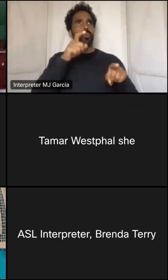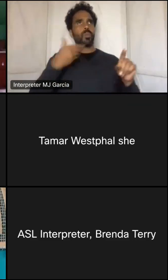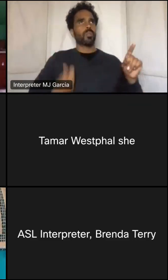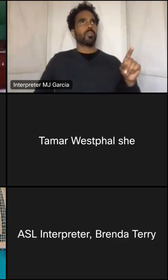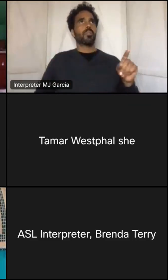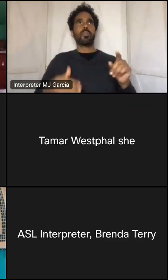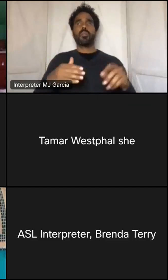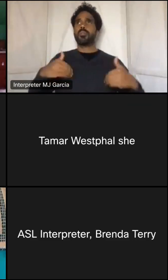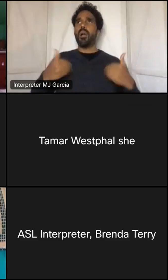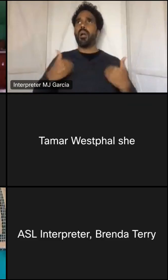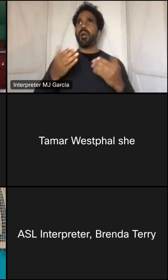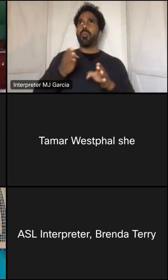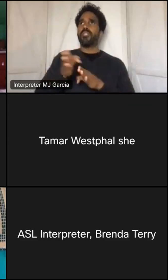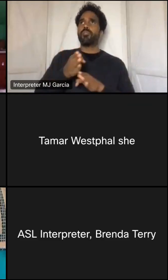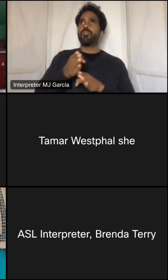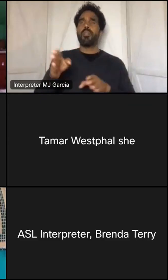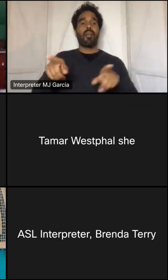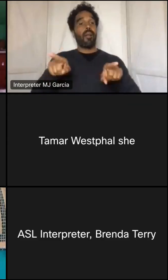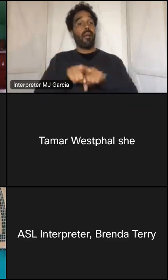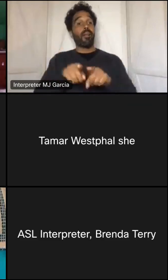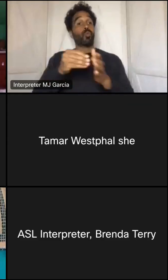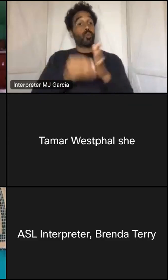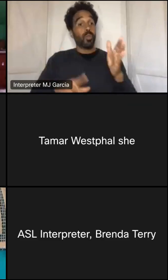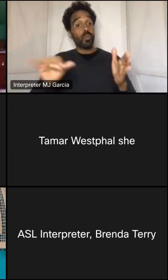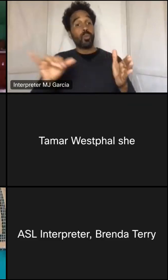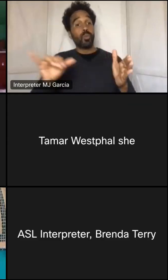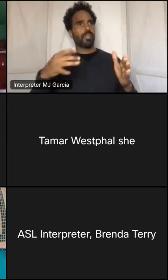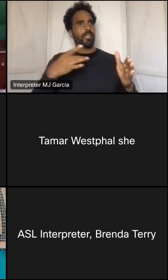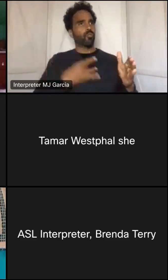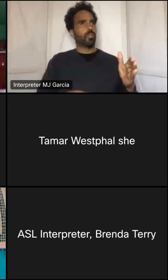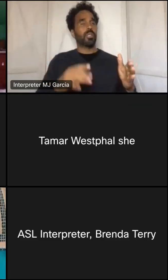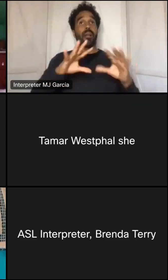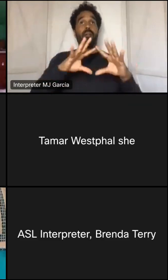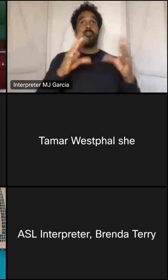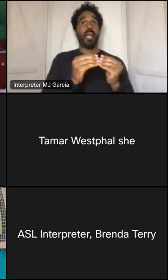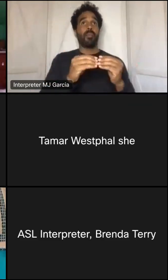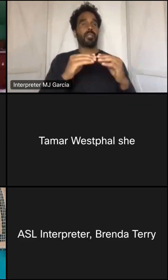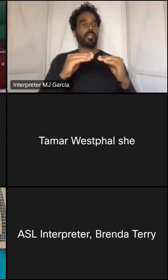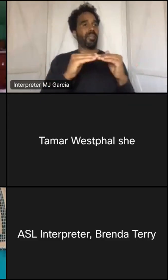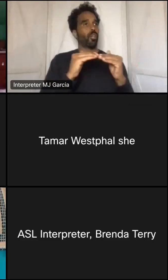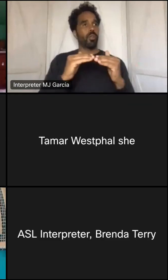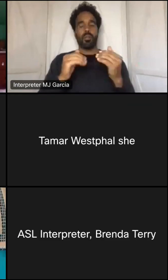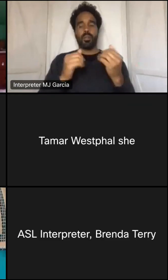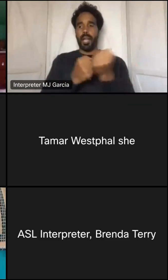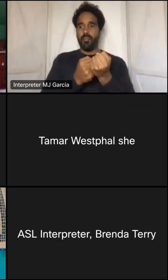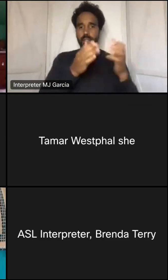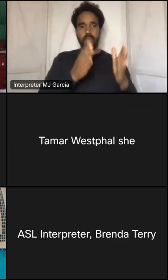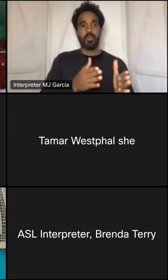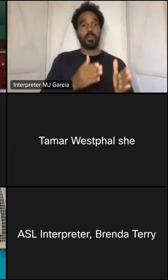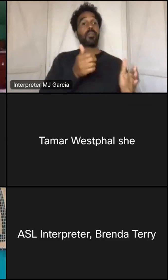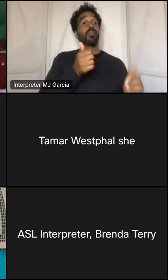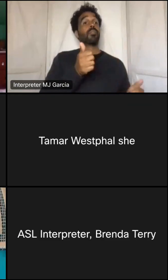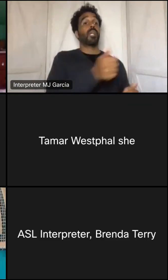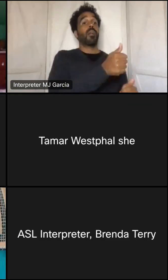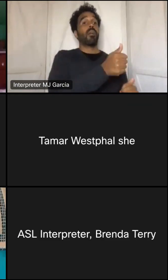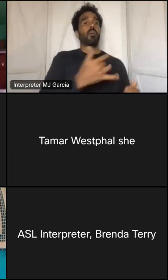was interesting to have family peer advocates who thought and also were confident that they knew